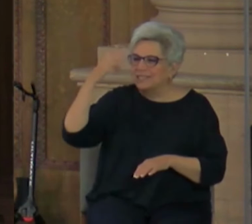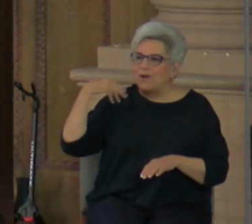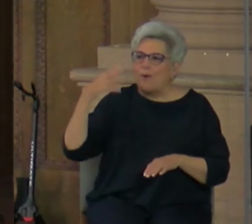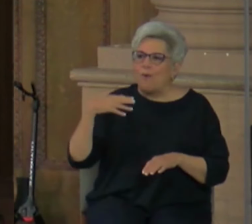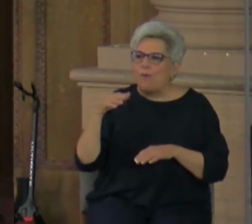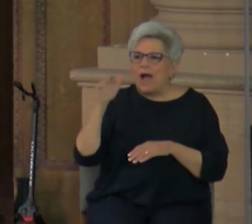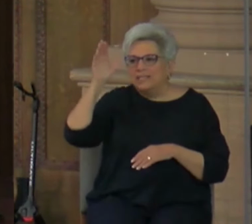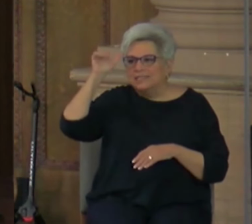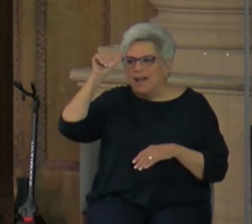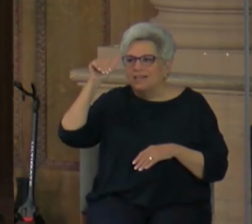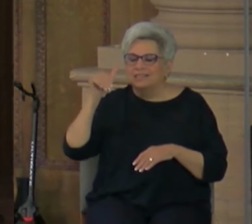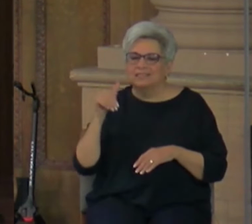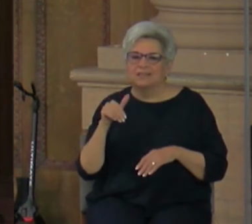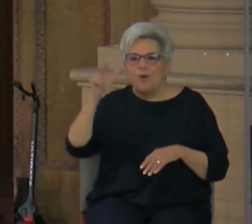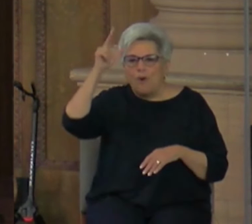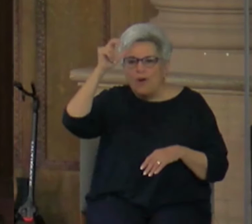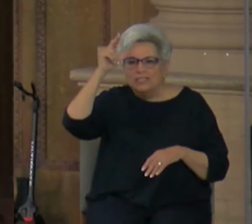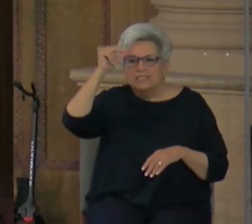ostriches and horses and hawks.